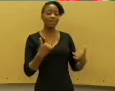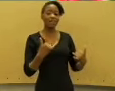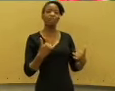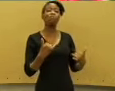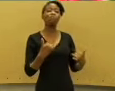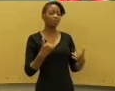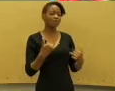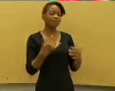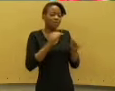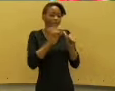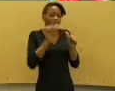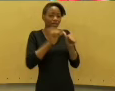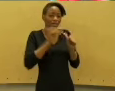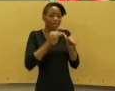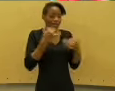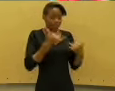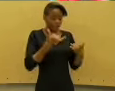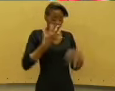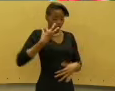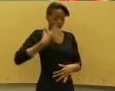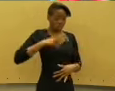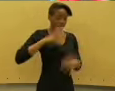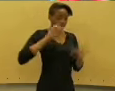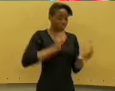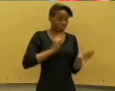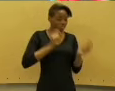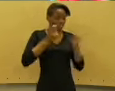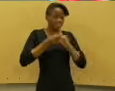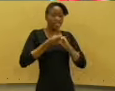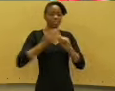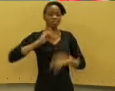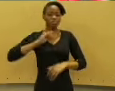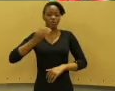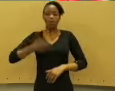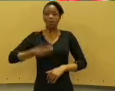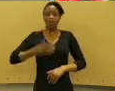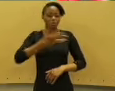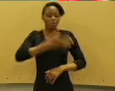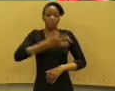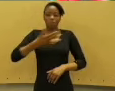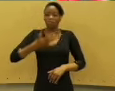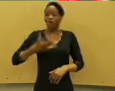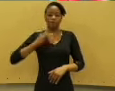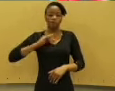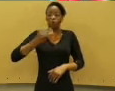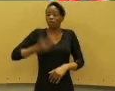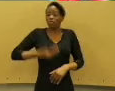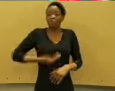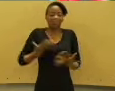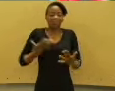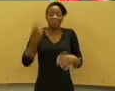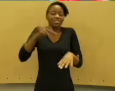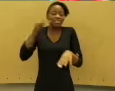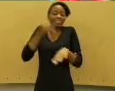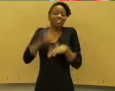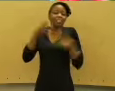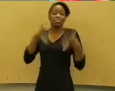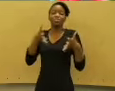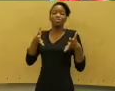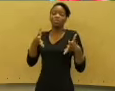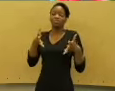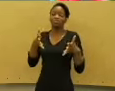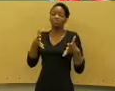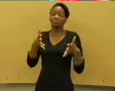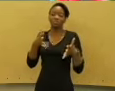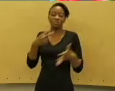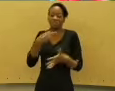woman, not be like, no, they should stop growing, because like that's nature, that's just nature. But it came with shame. Now I had